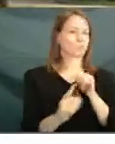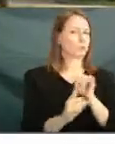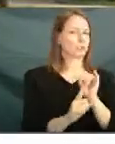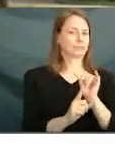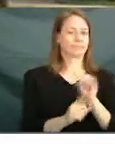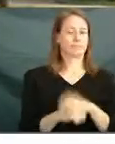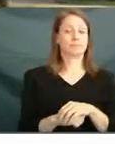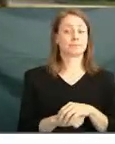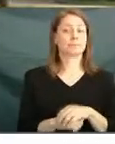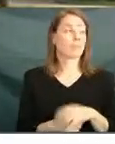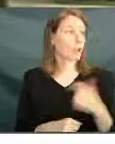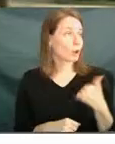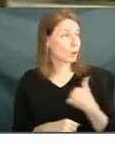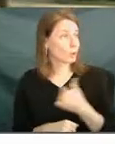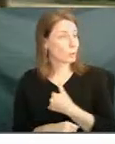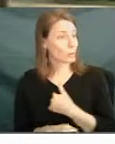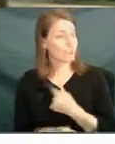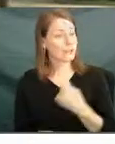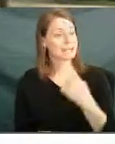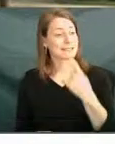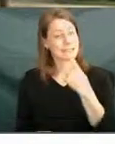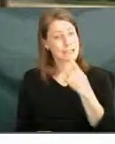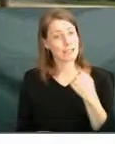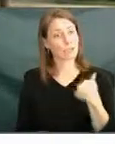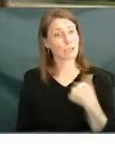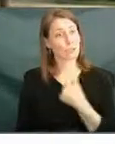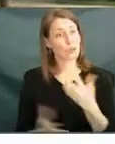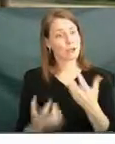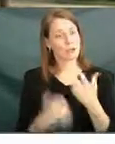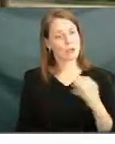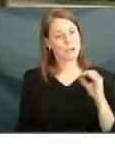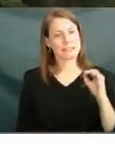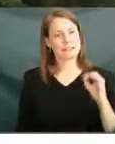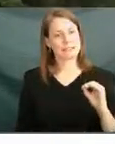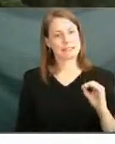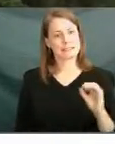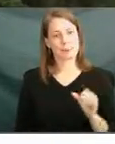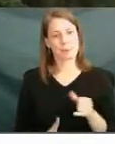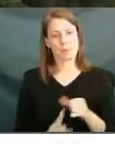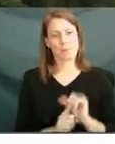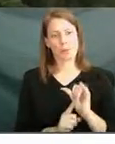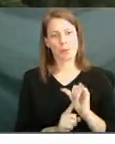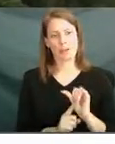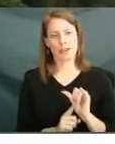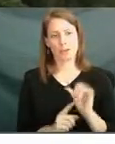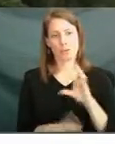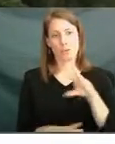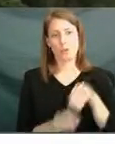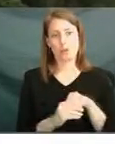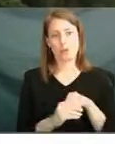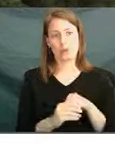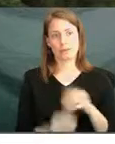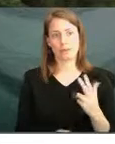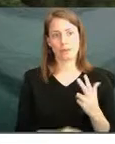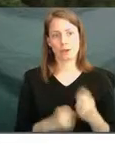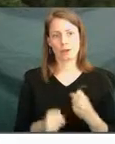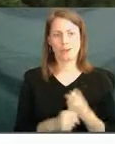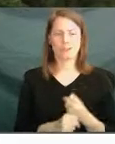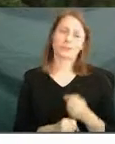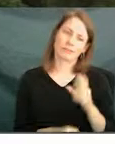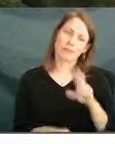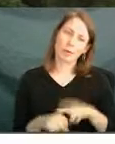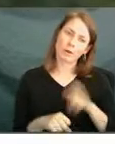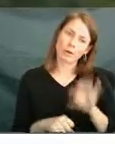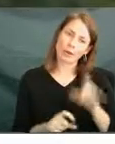have 0 bullying in 3 years. Of course, that was putting the goal very high, but we should aim high, because we couldn't say that we want to half the